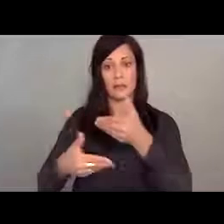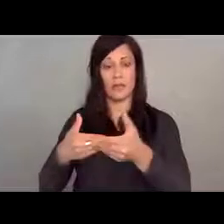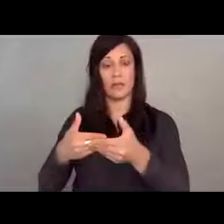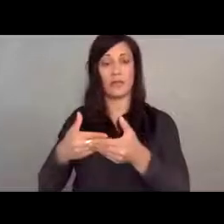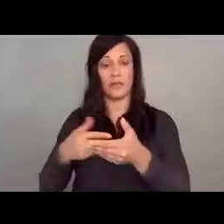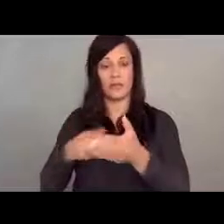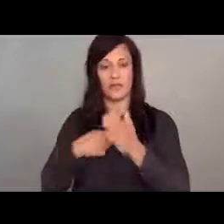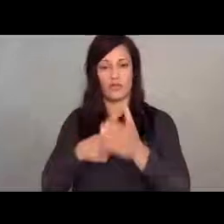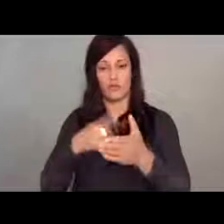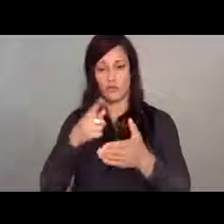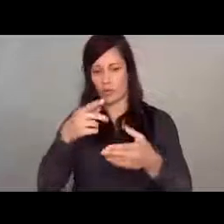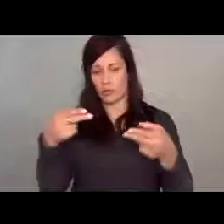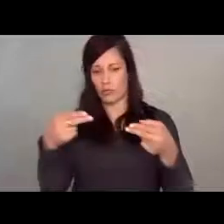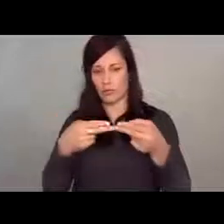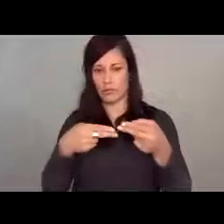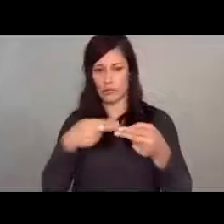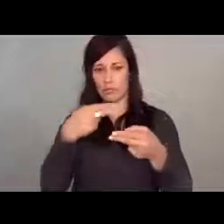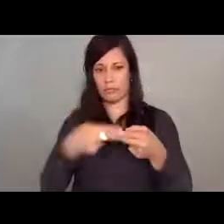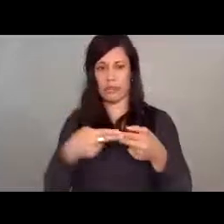slide here,